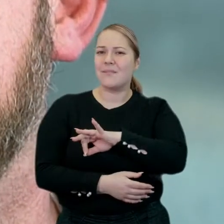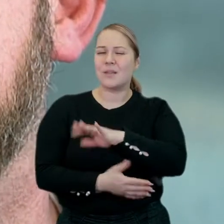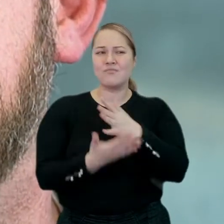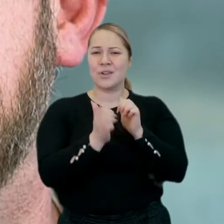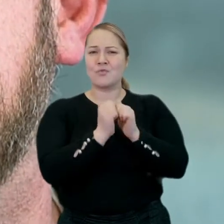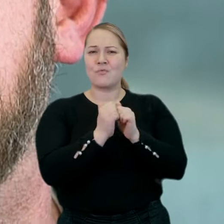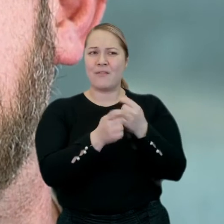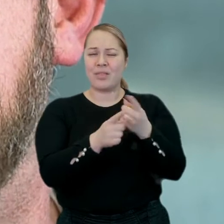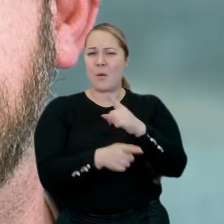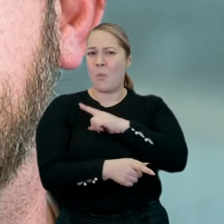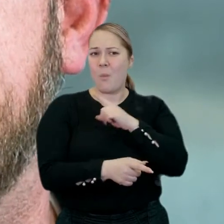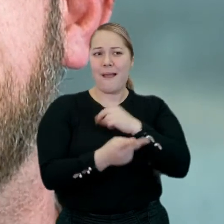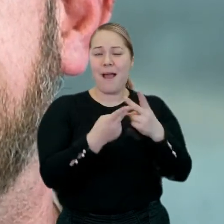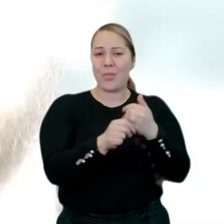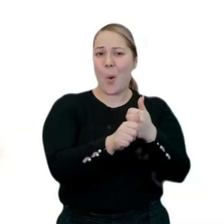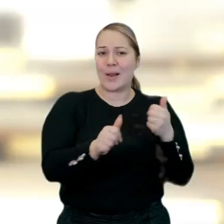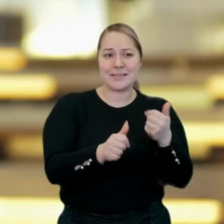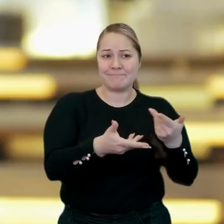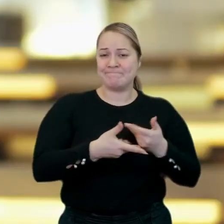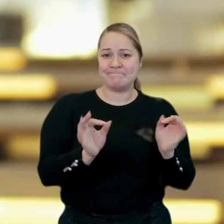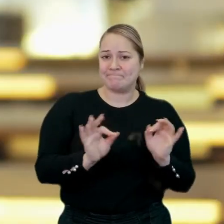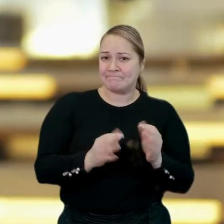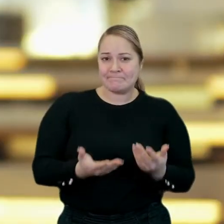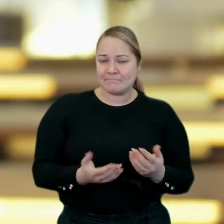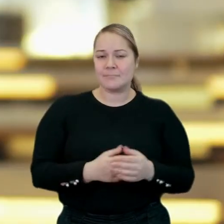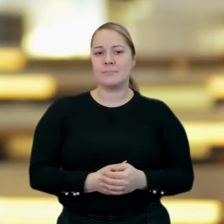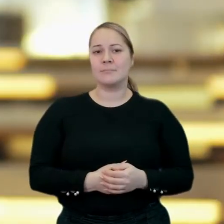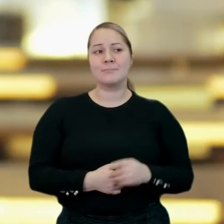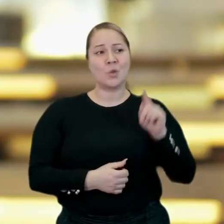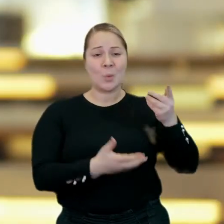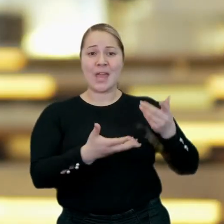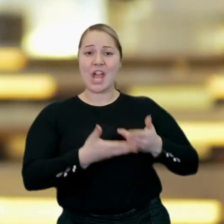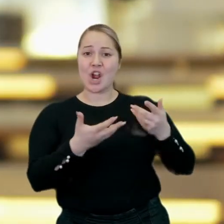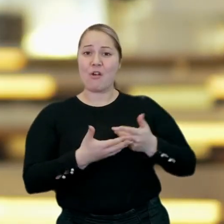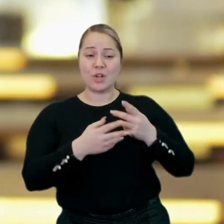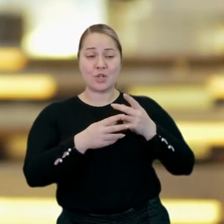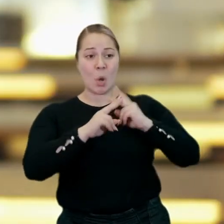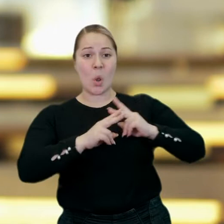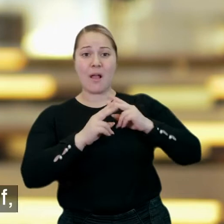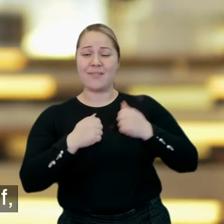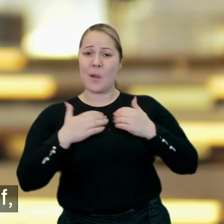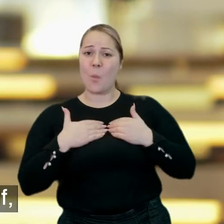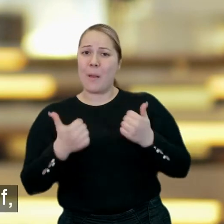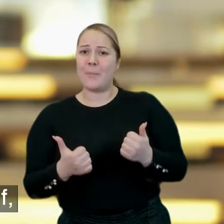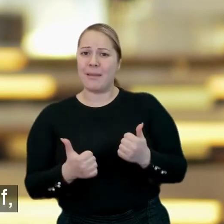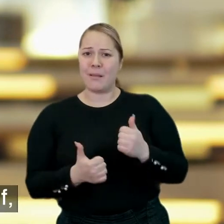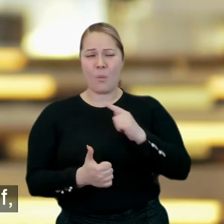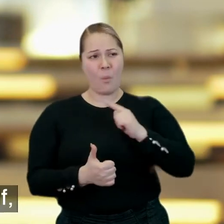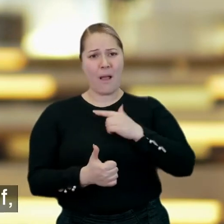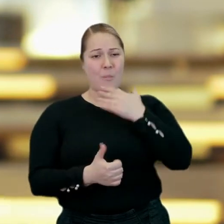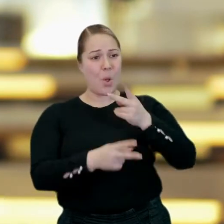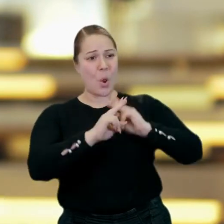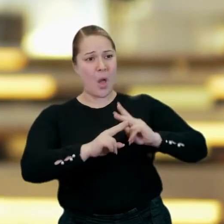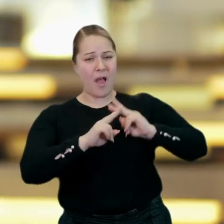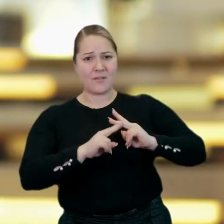I'm grateful for that. You don't get that everywhere. You're encouraged to look after your own well-being, because if you don't look after